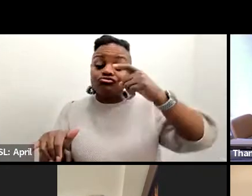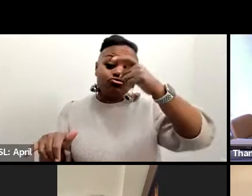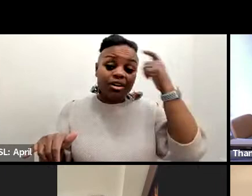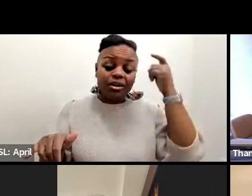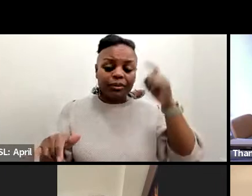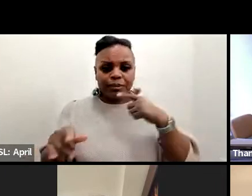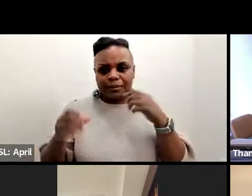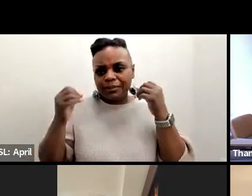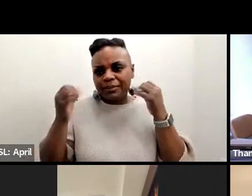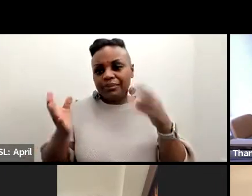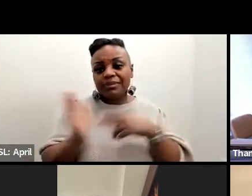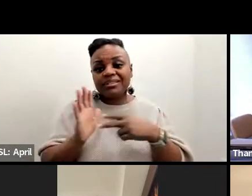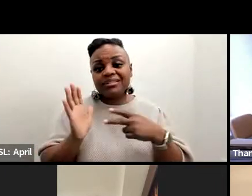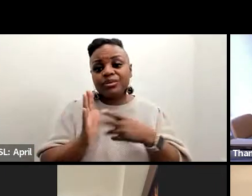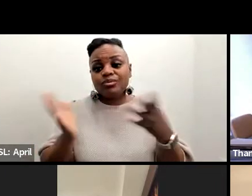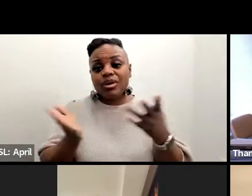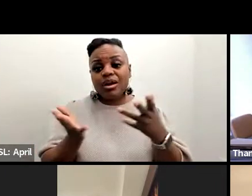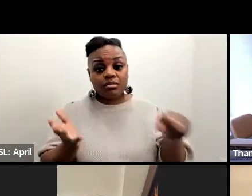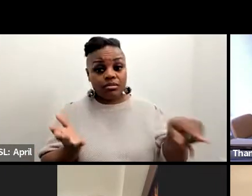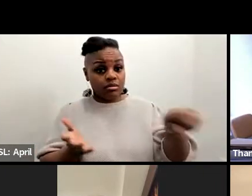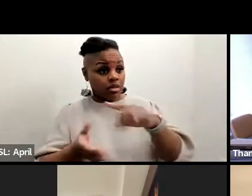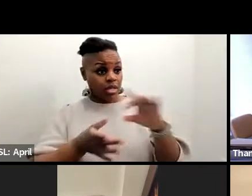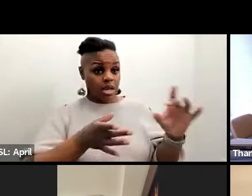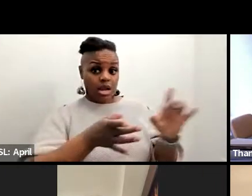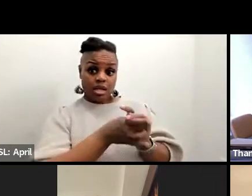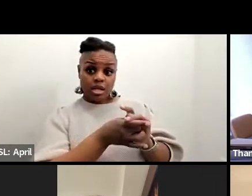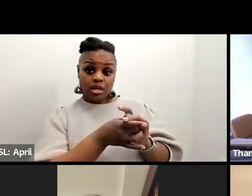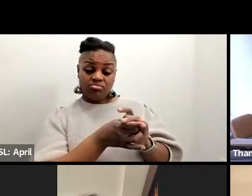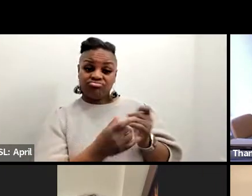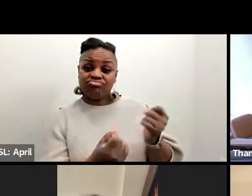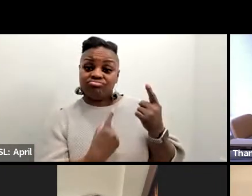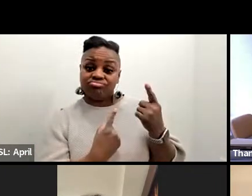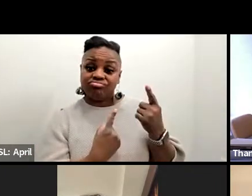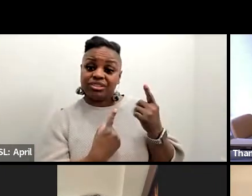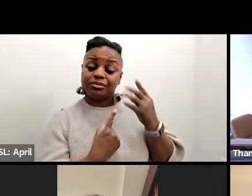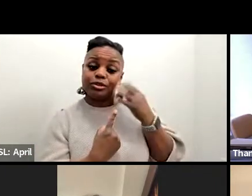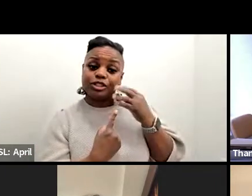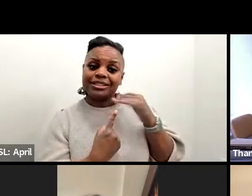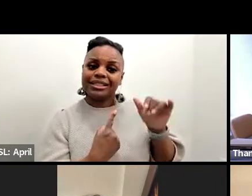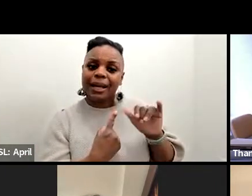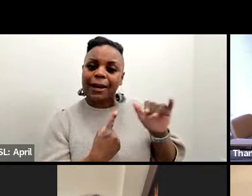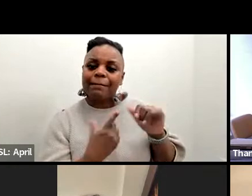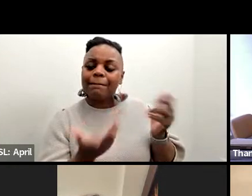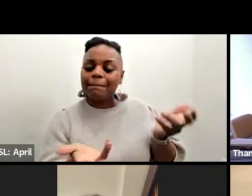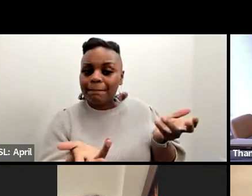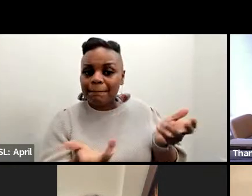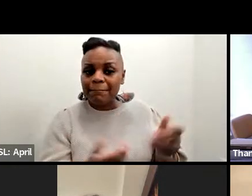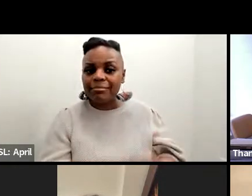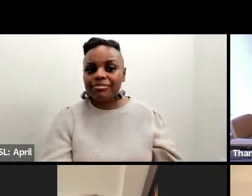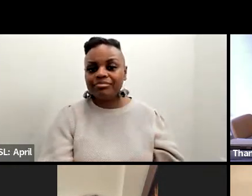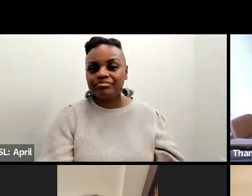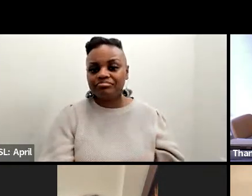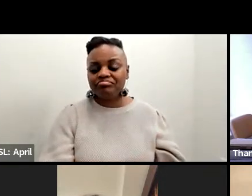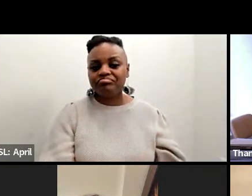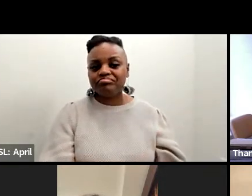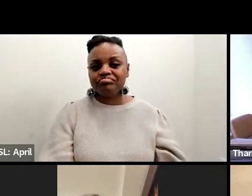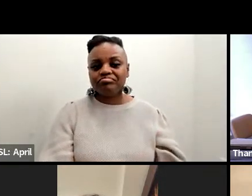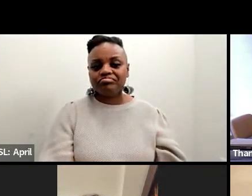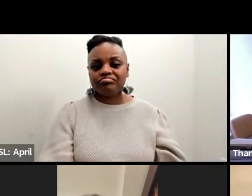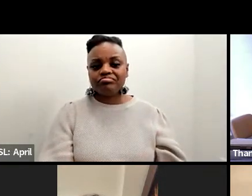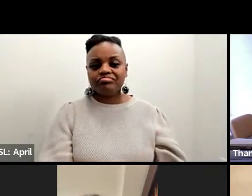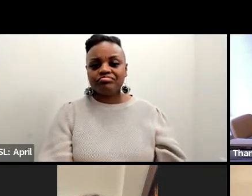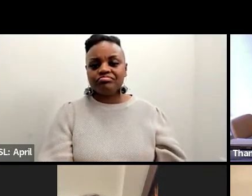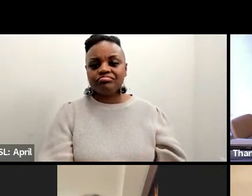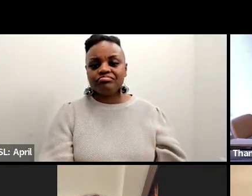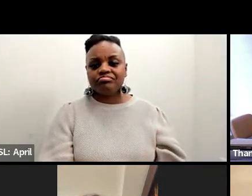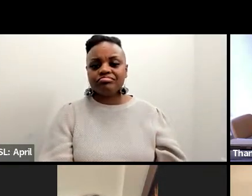matter. And then finally, you know, I think there is, even if sometimes it's somewhat begrudgingly, an